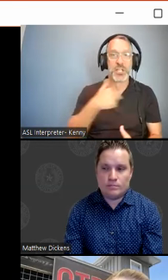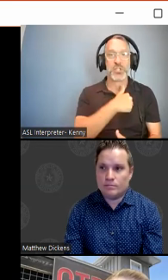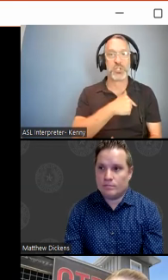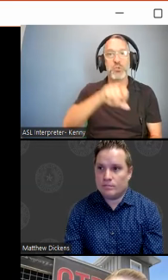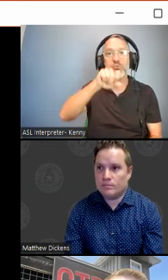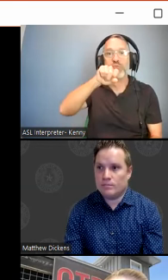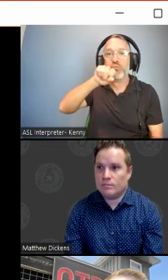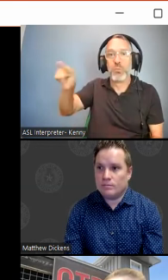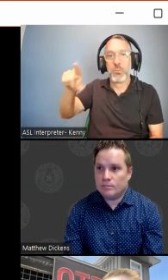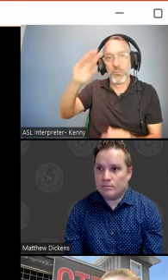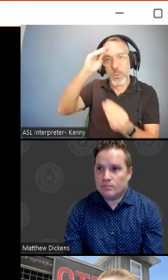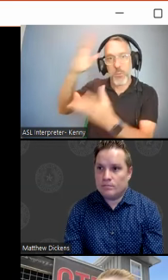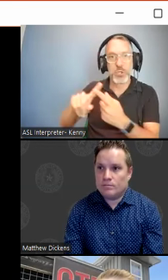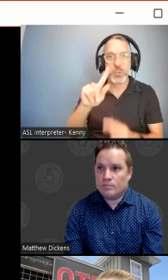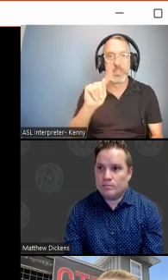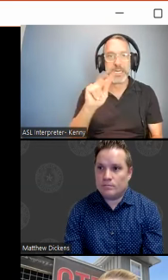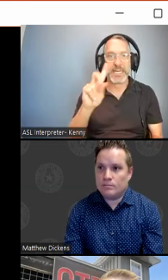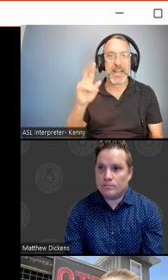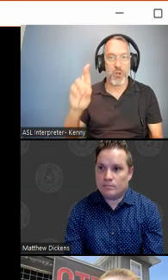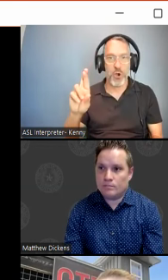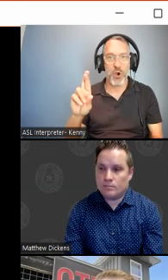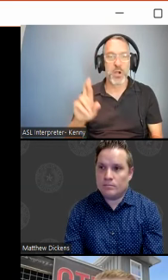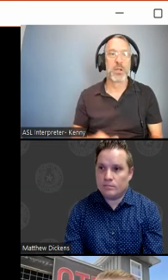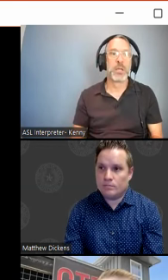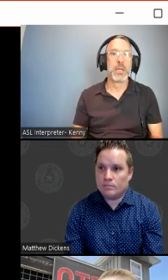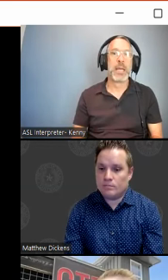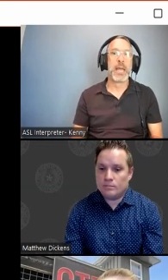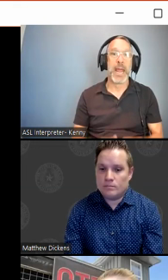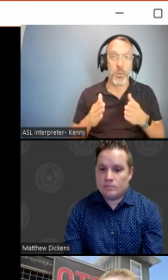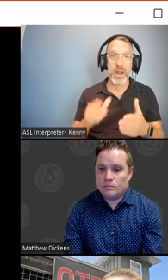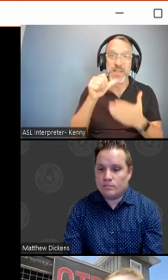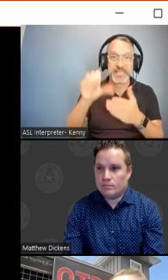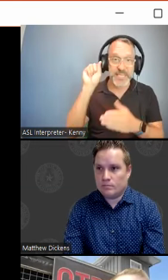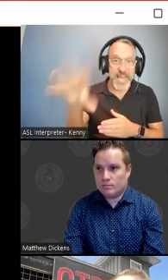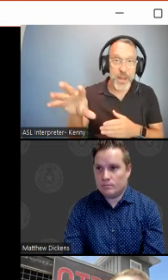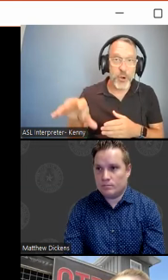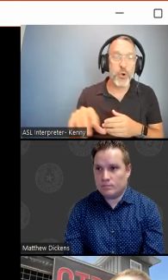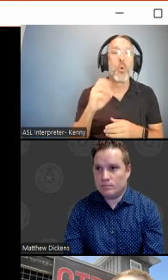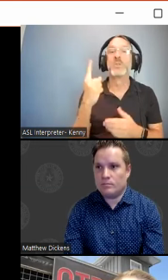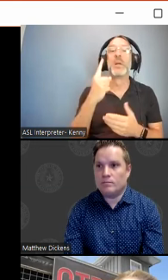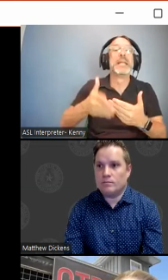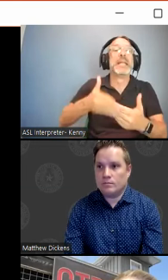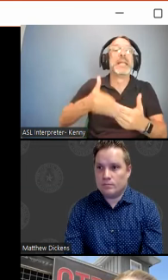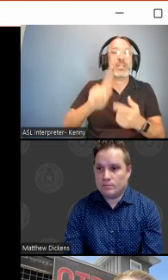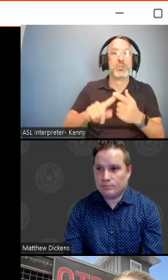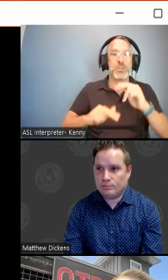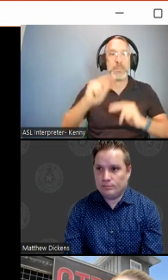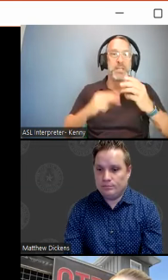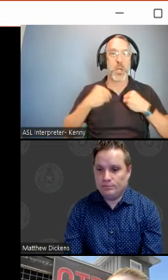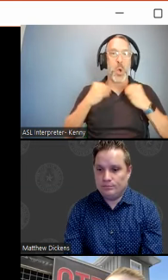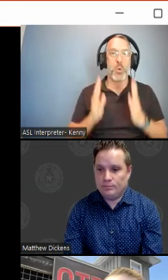to TDLR and a mechanism that sends out a letter or something easy to the building